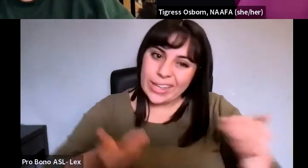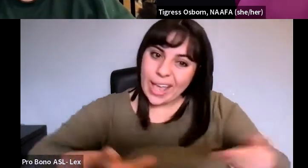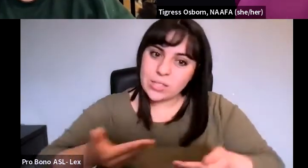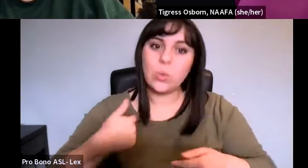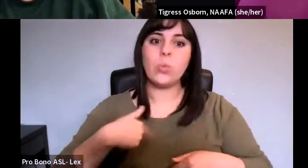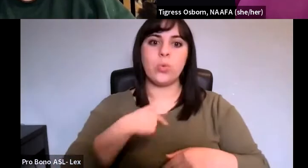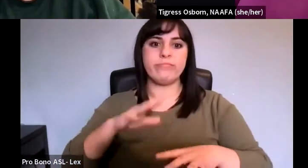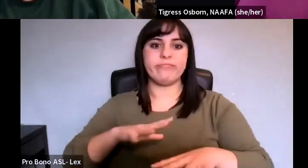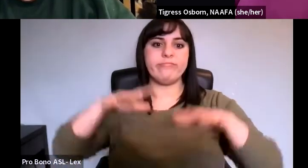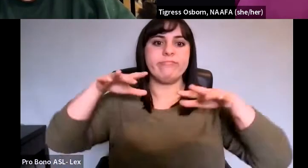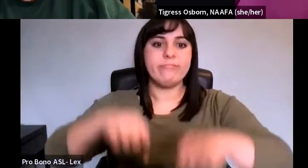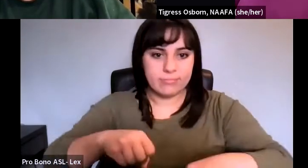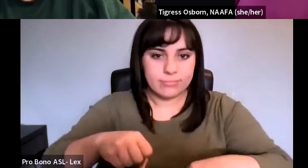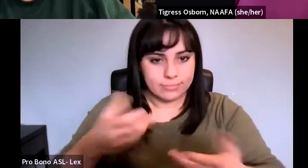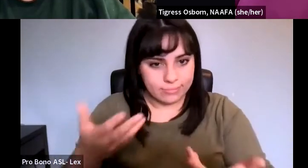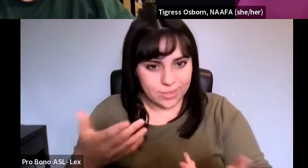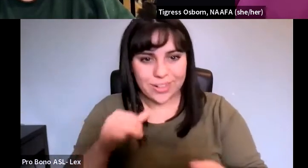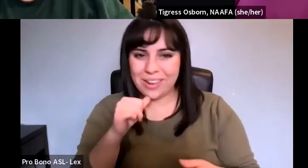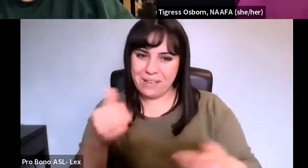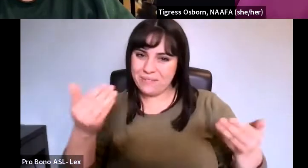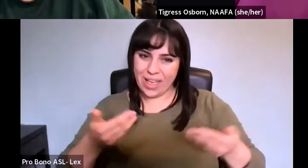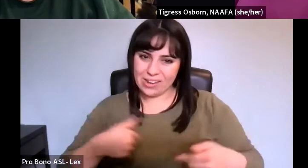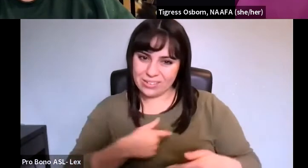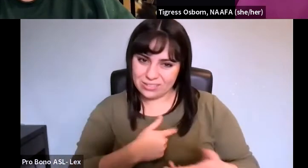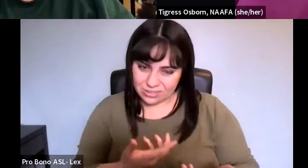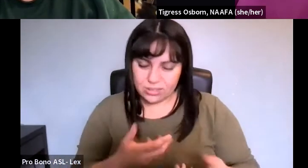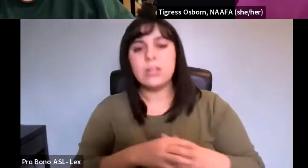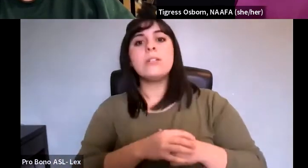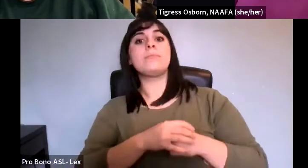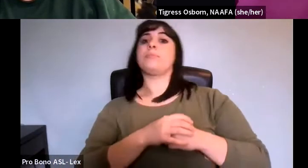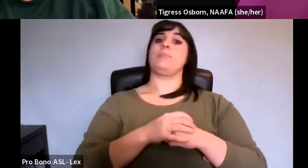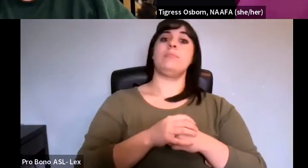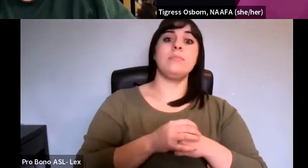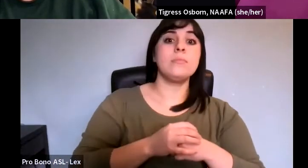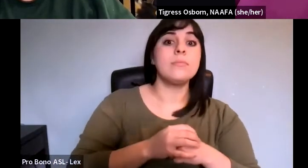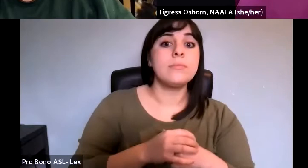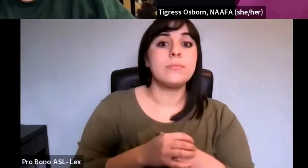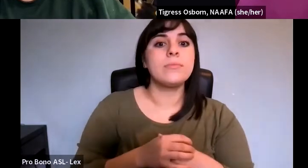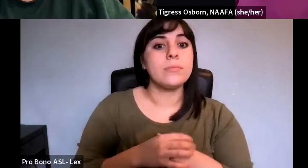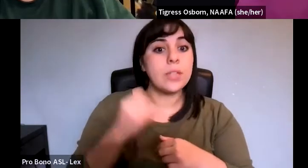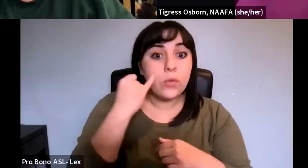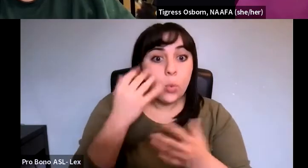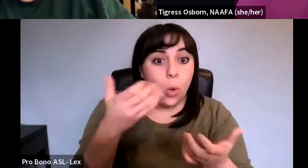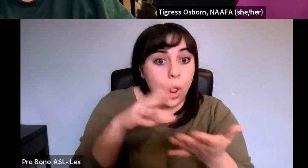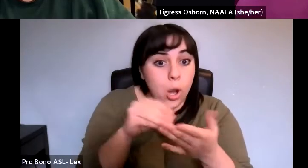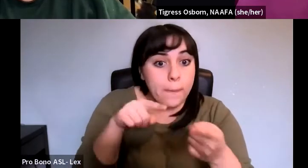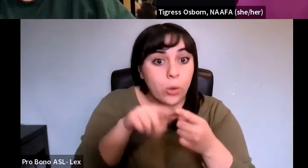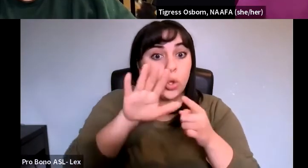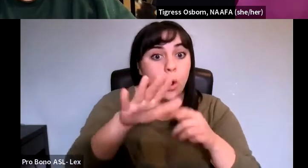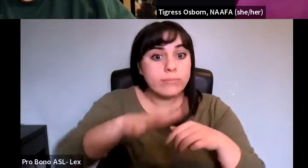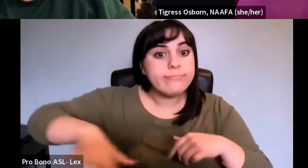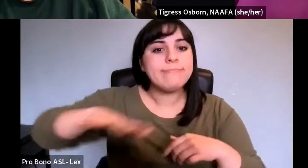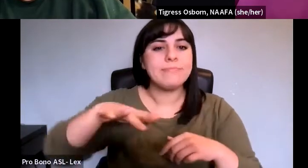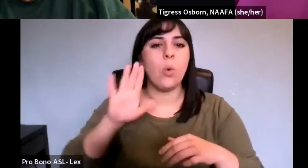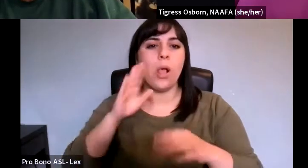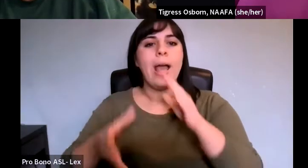you to think about where you are coming from today. And if you don't know that, we can put some links in the chat that will help you figure that out. Sofie, where are you coming